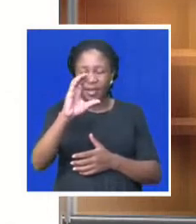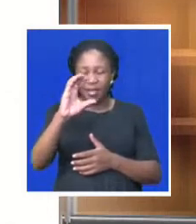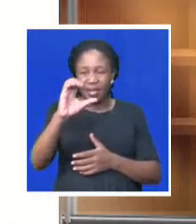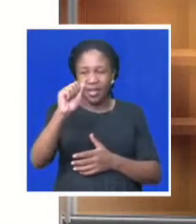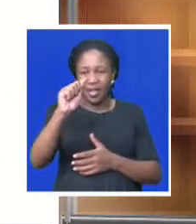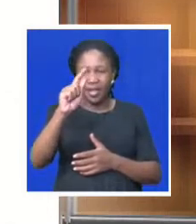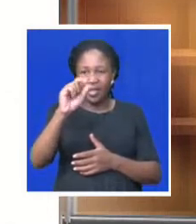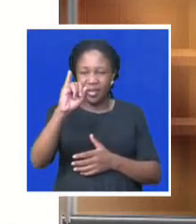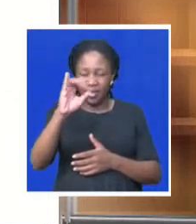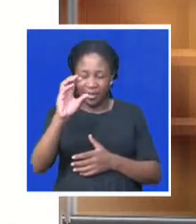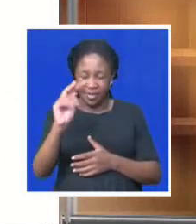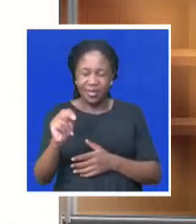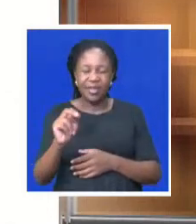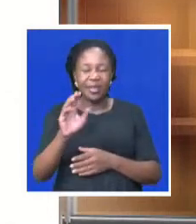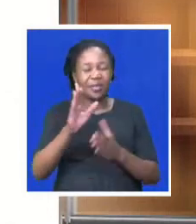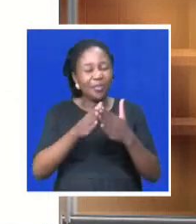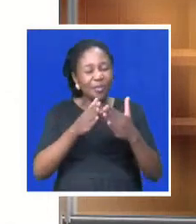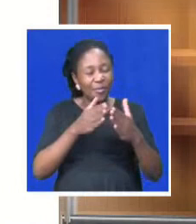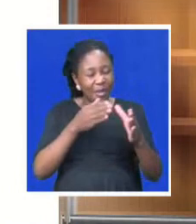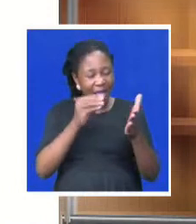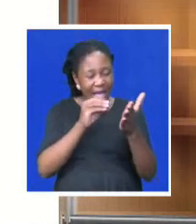a certain purpose.